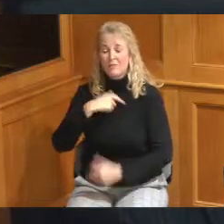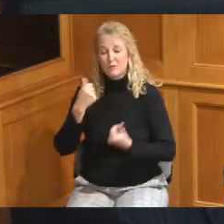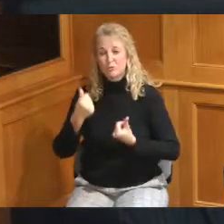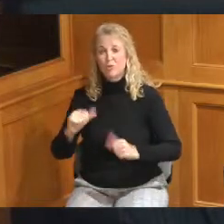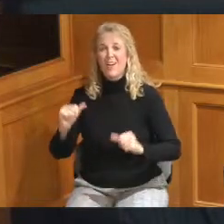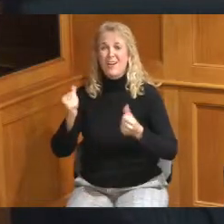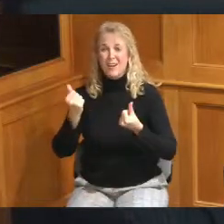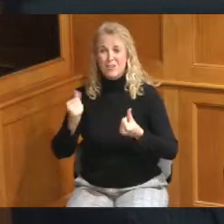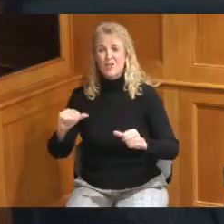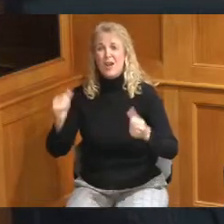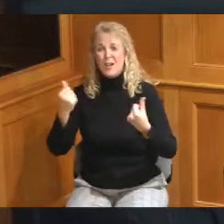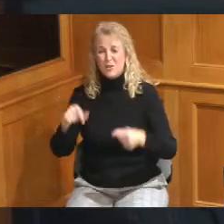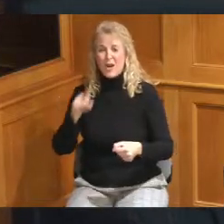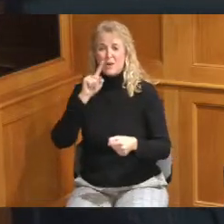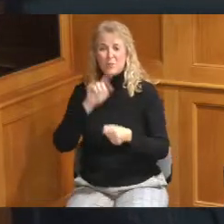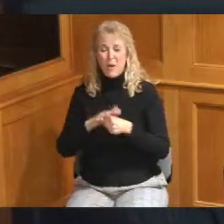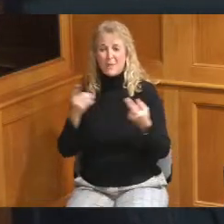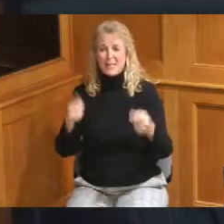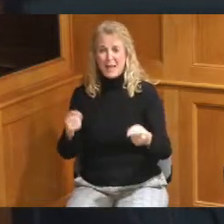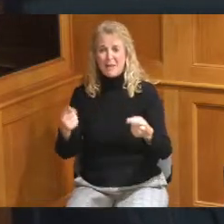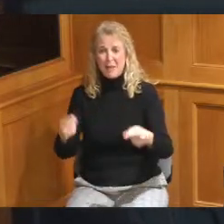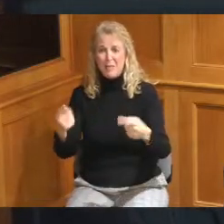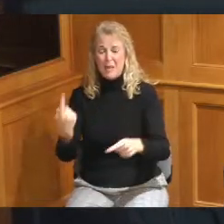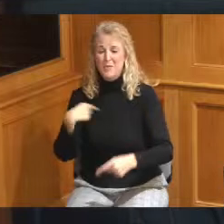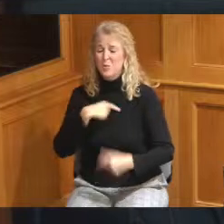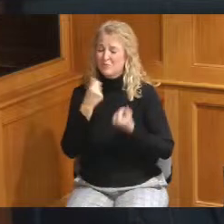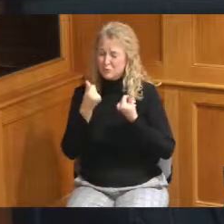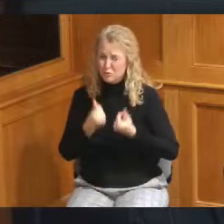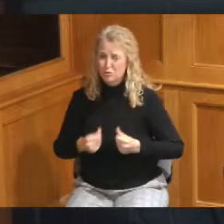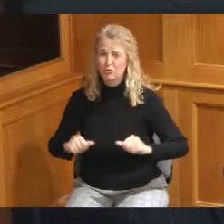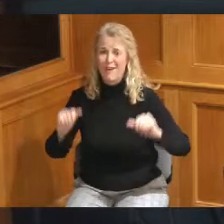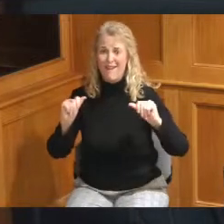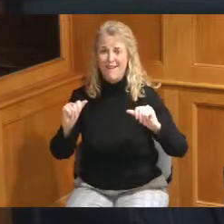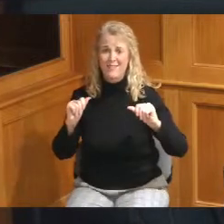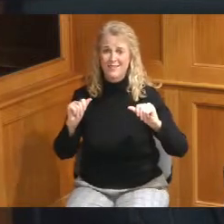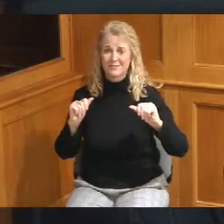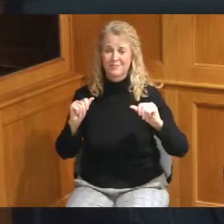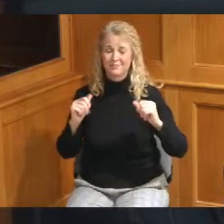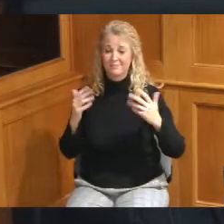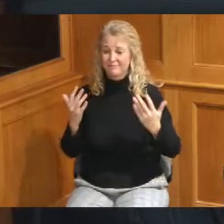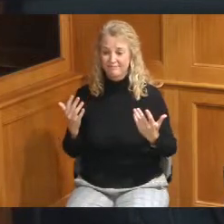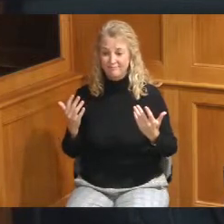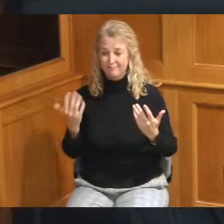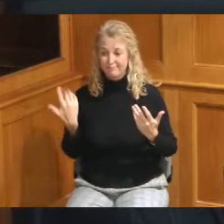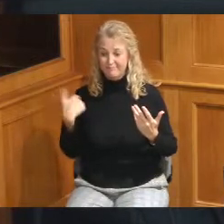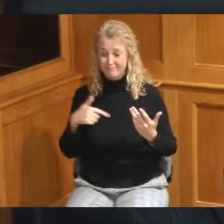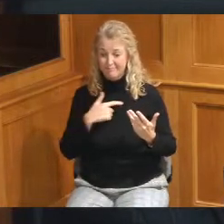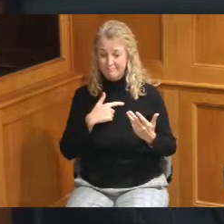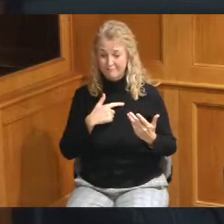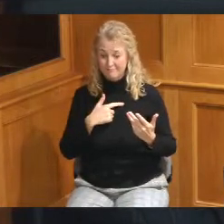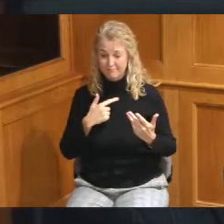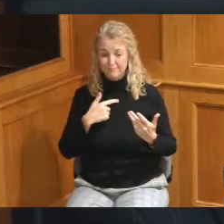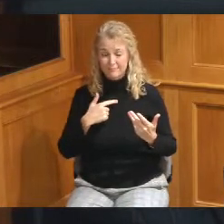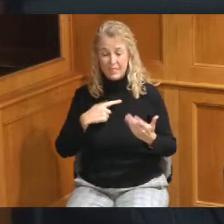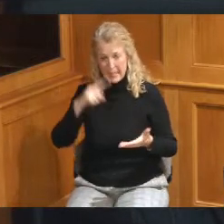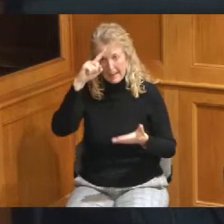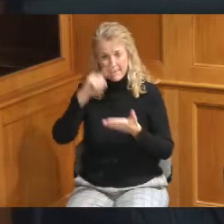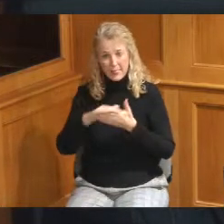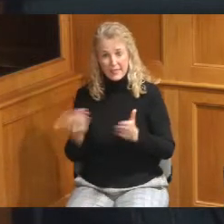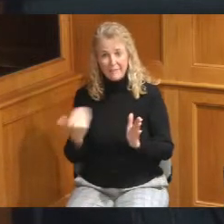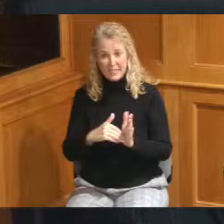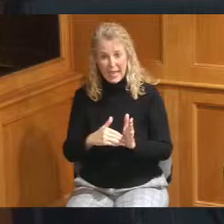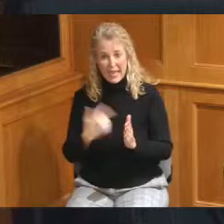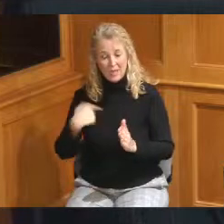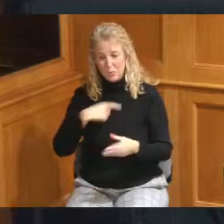do everything we can for the property tax payers, and we will do that, I'm confident, this time around